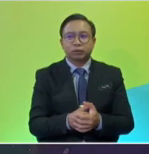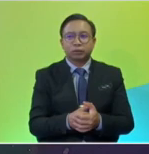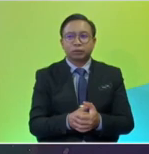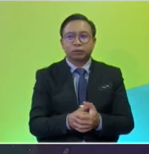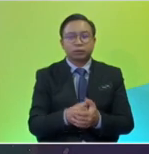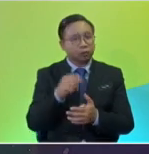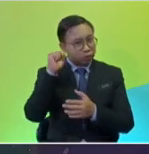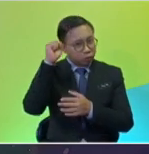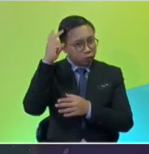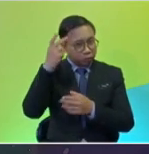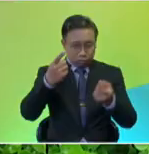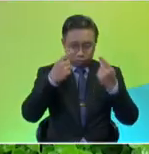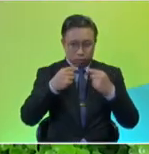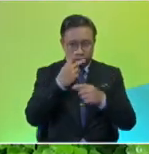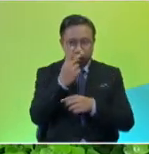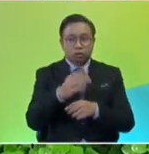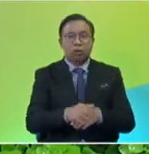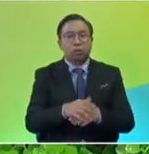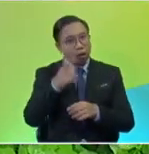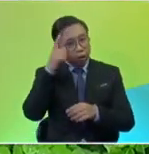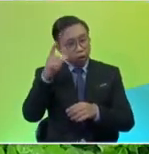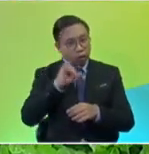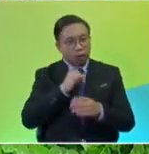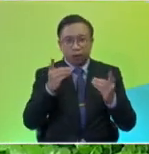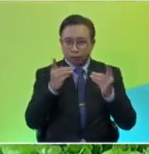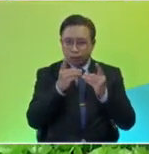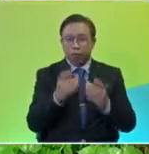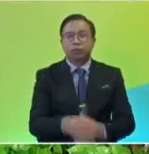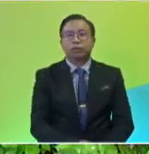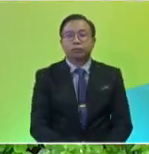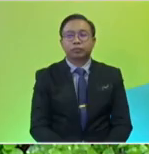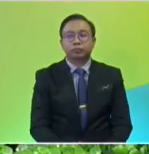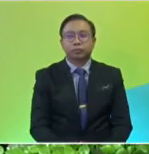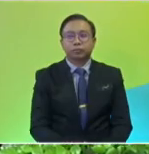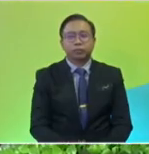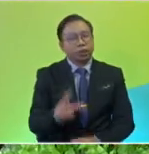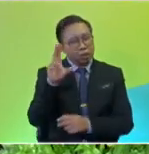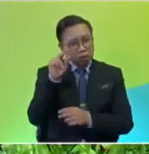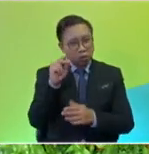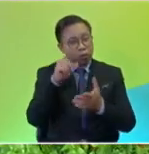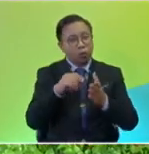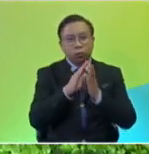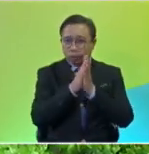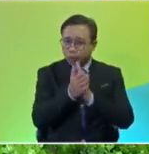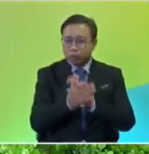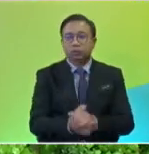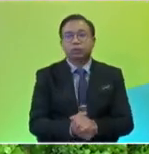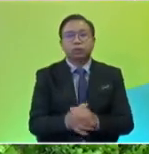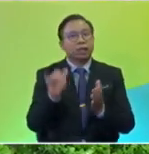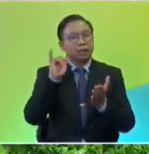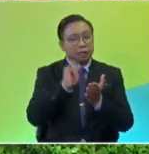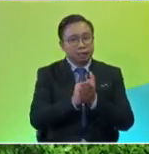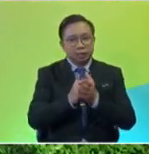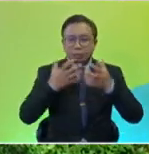Sean, Sean, Sean, come here, Sean. Oh, no. Look, what I found, Sean. Oh, no, what happened? This tiger